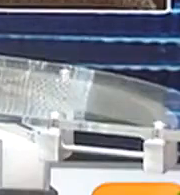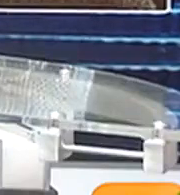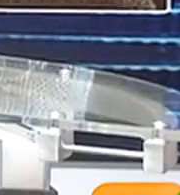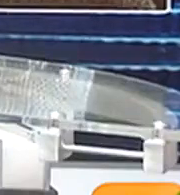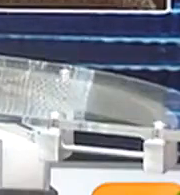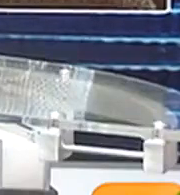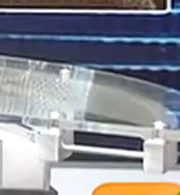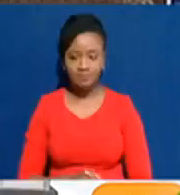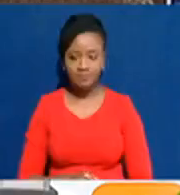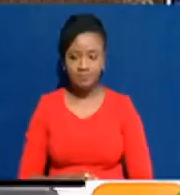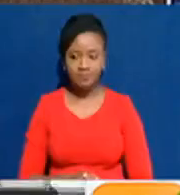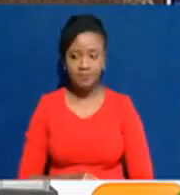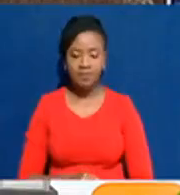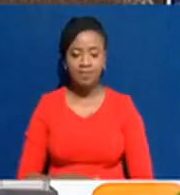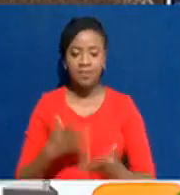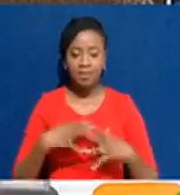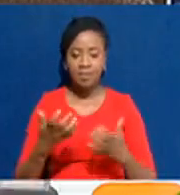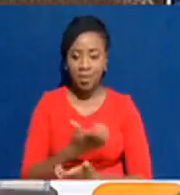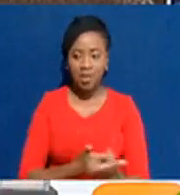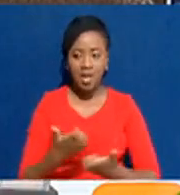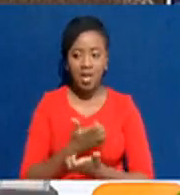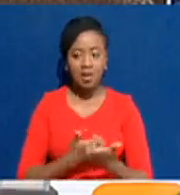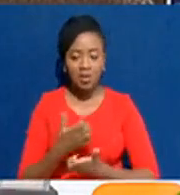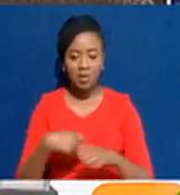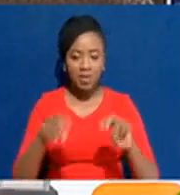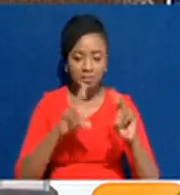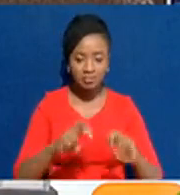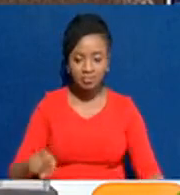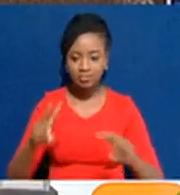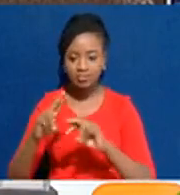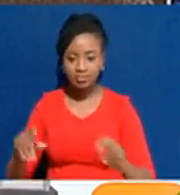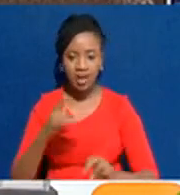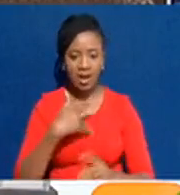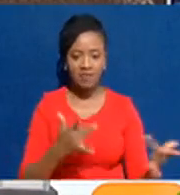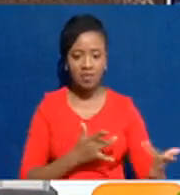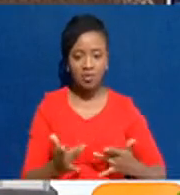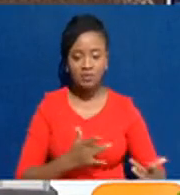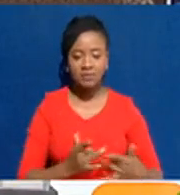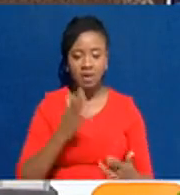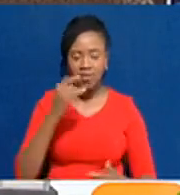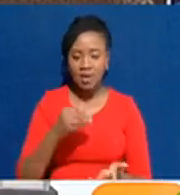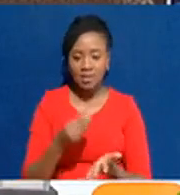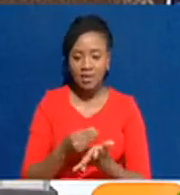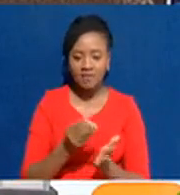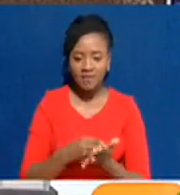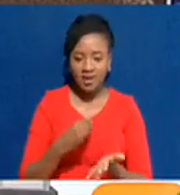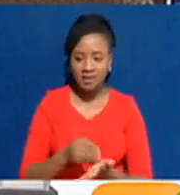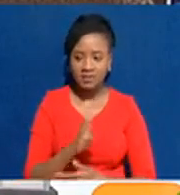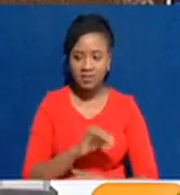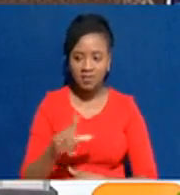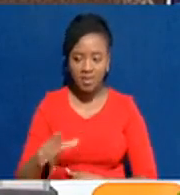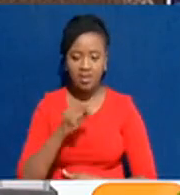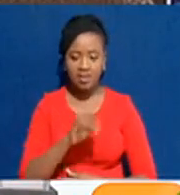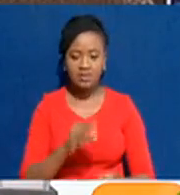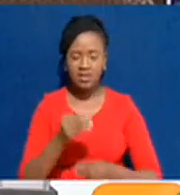Economic observers in the country have raised concern over the proposed amendments to the Public Finance Management Act, which seeks to give the Public Debt